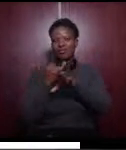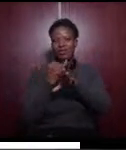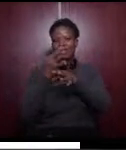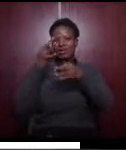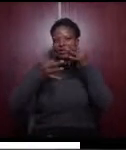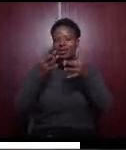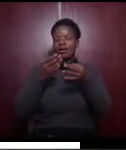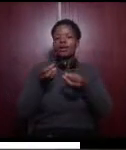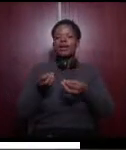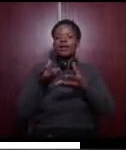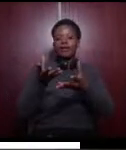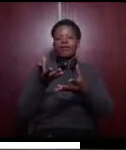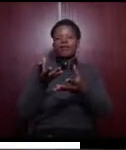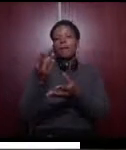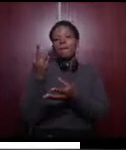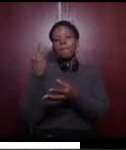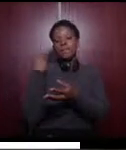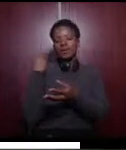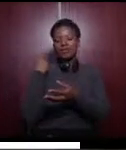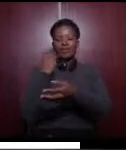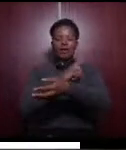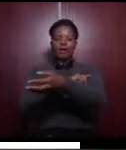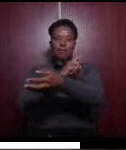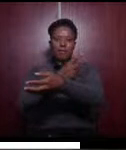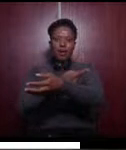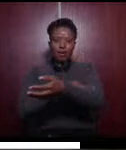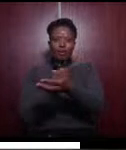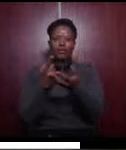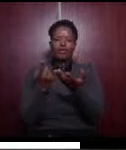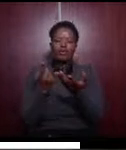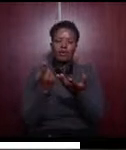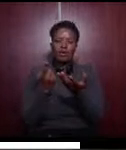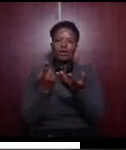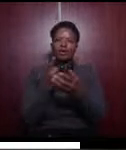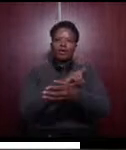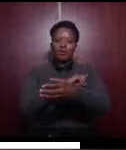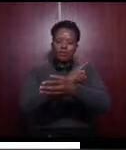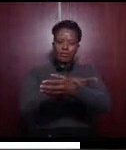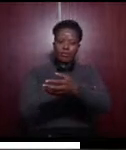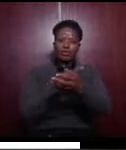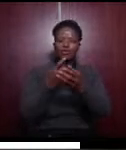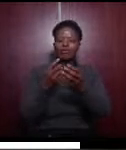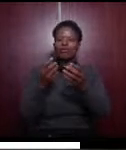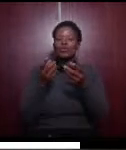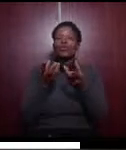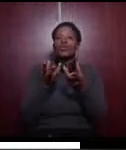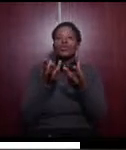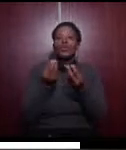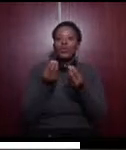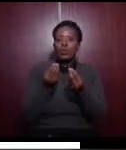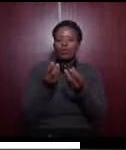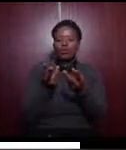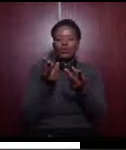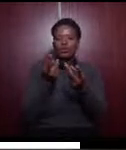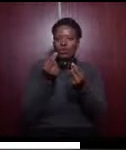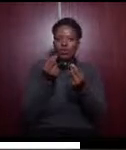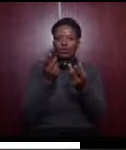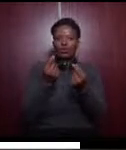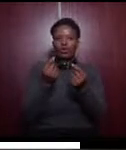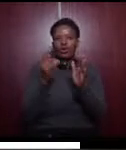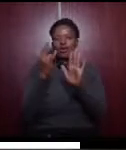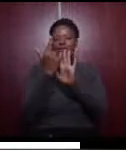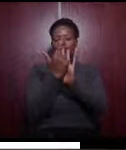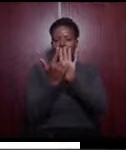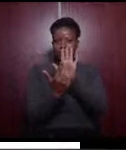giving minister powers to be able to give, in terms of making regulations. And then clause 9 of the bill seeks